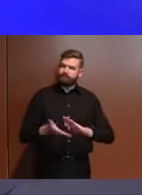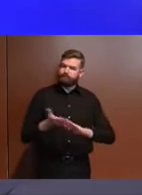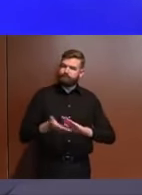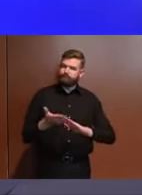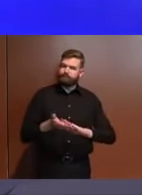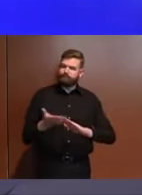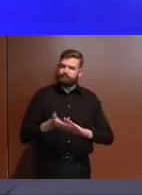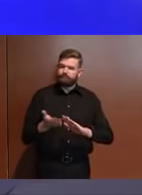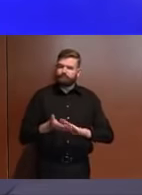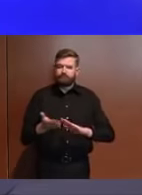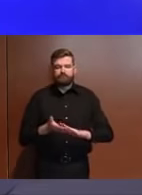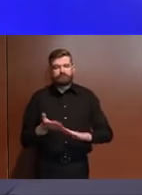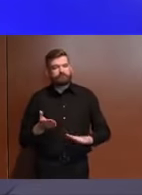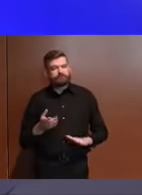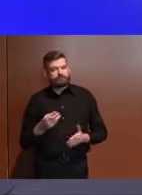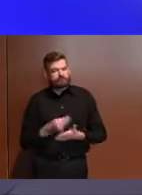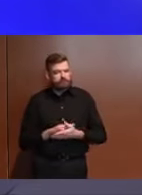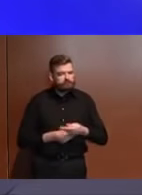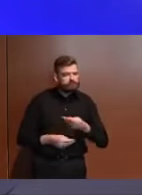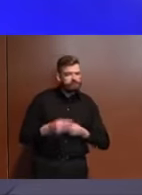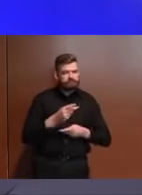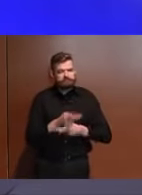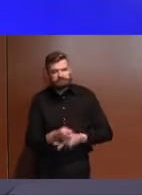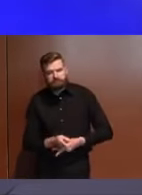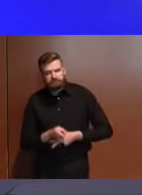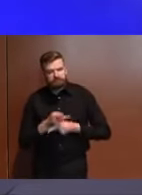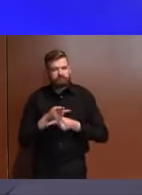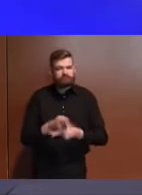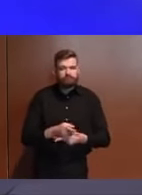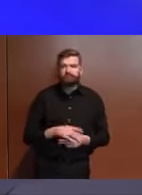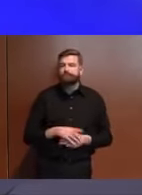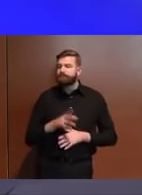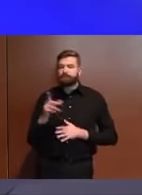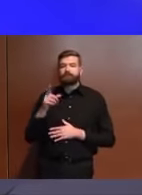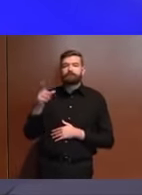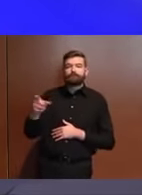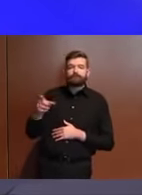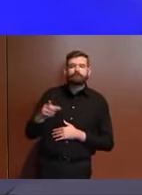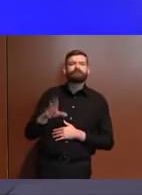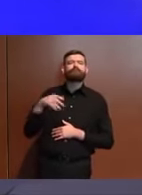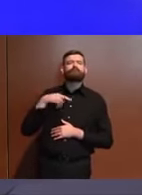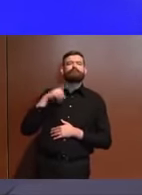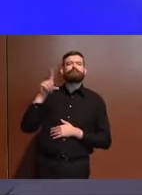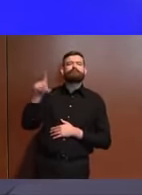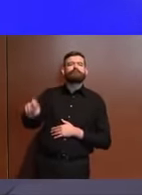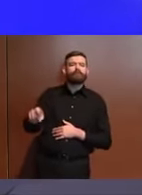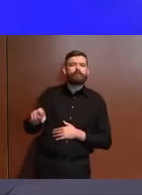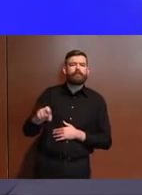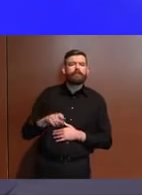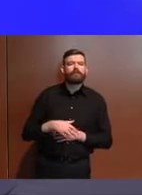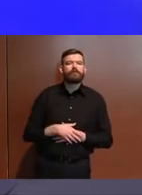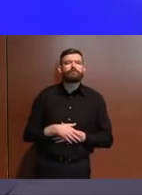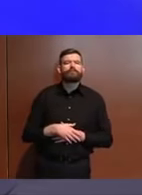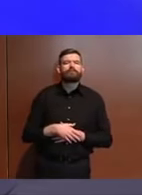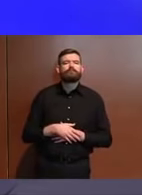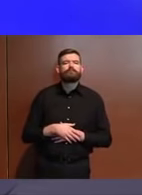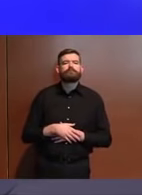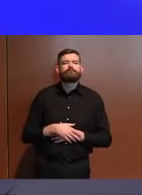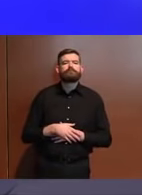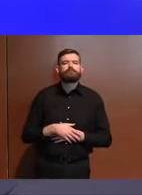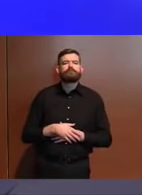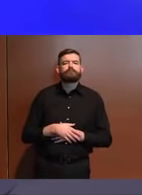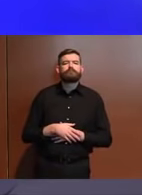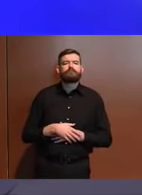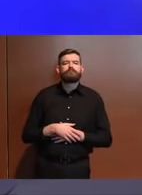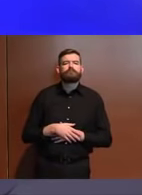you. Hold on. Following up on modeling and projection, do we have a firm number of what